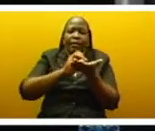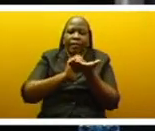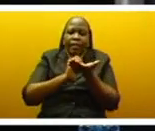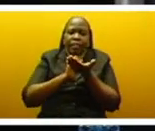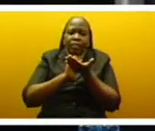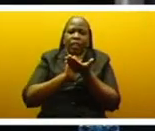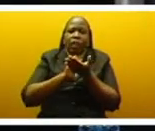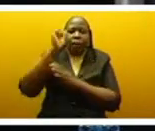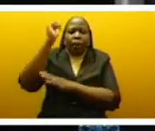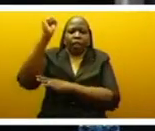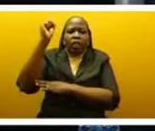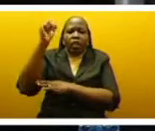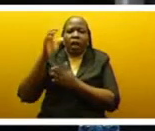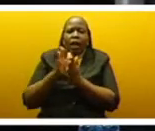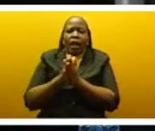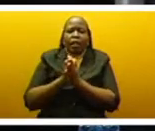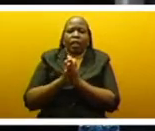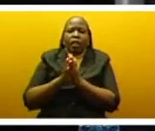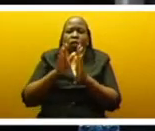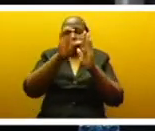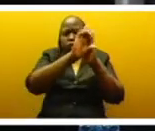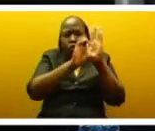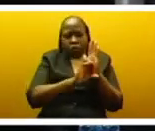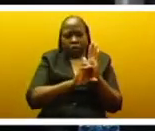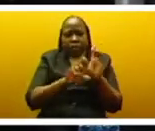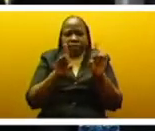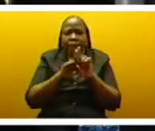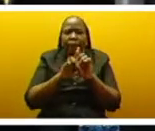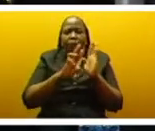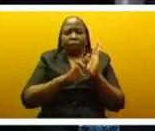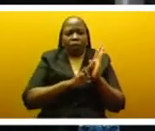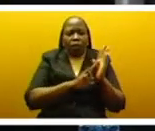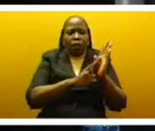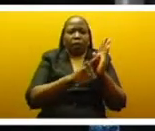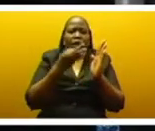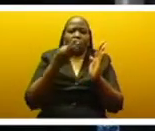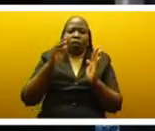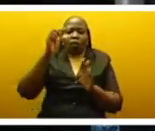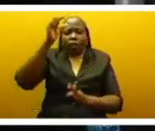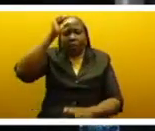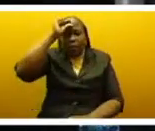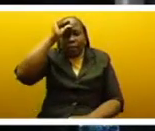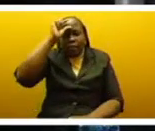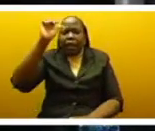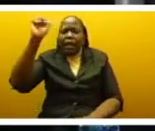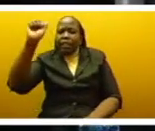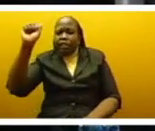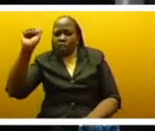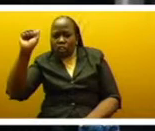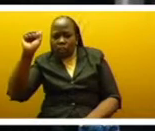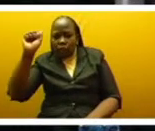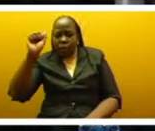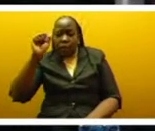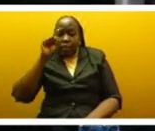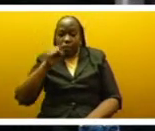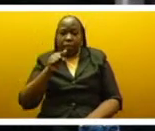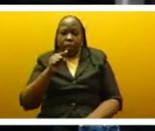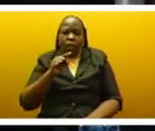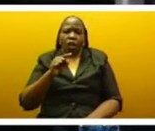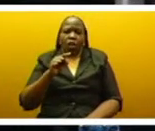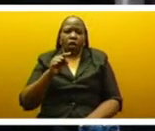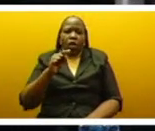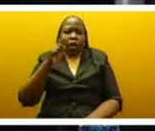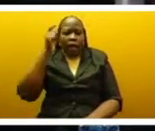and constitutional scheme for the election of representatives of governance agencies, the weight of the people's